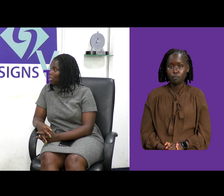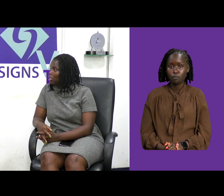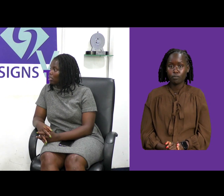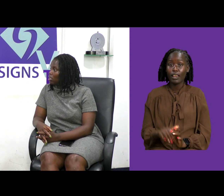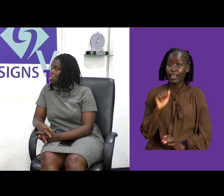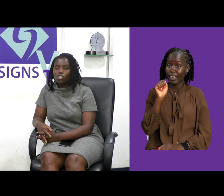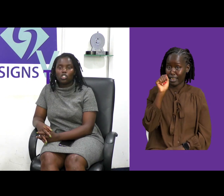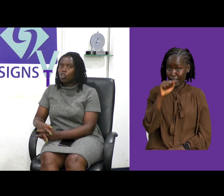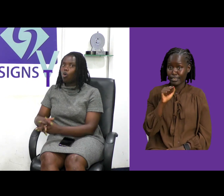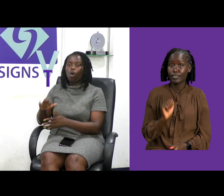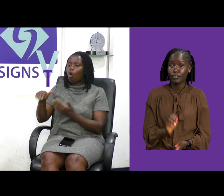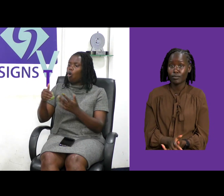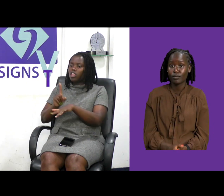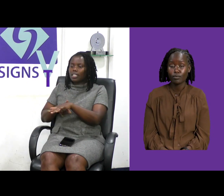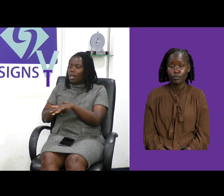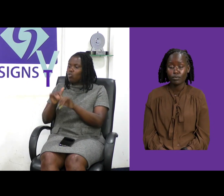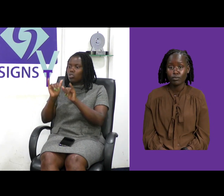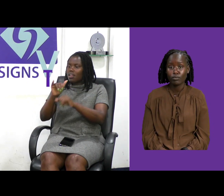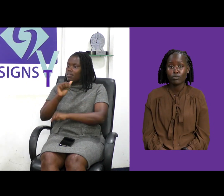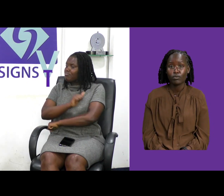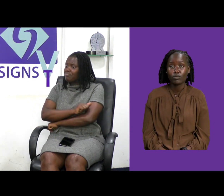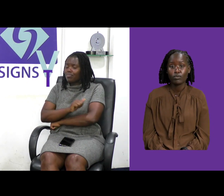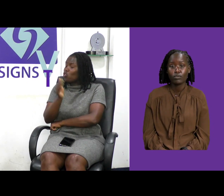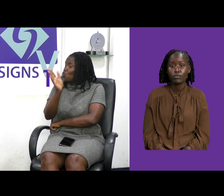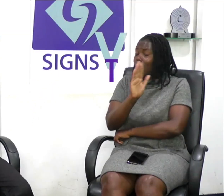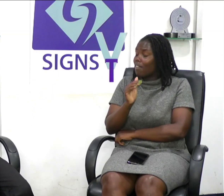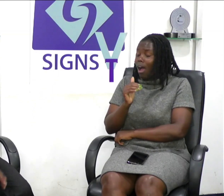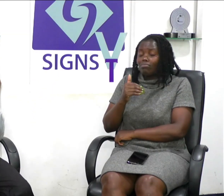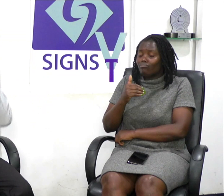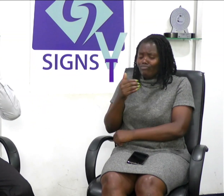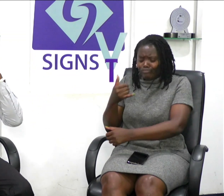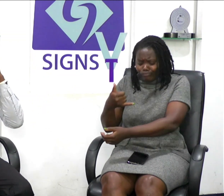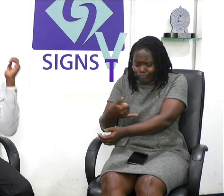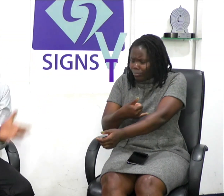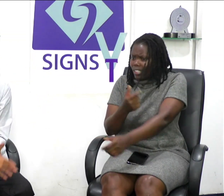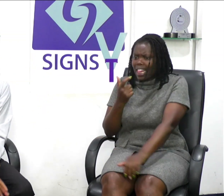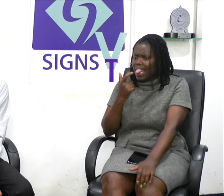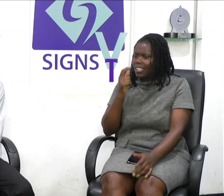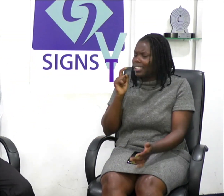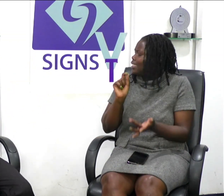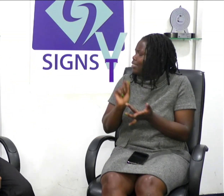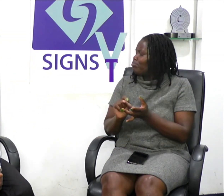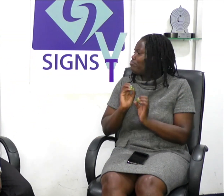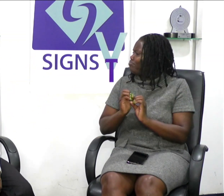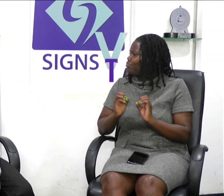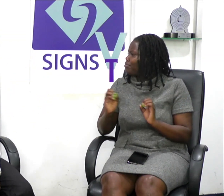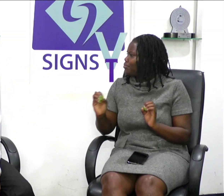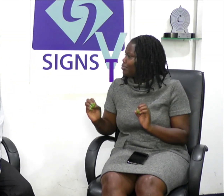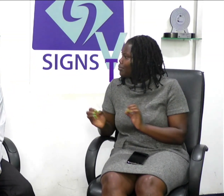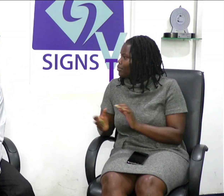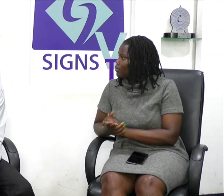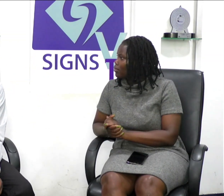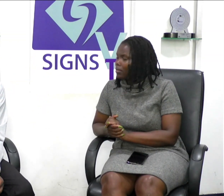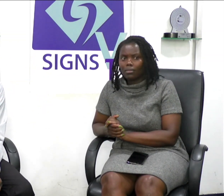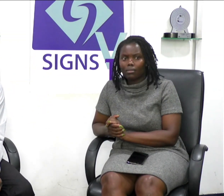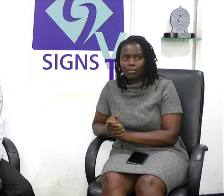Yeah. So all that time, you stayed in school. You never used drugs or